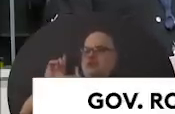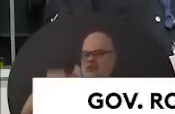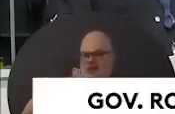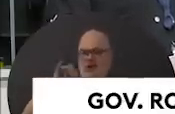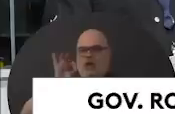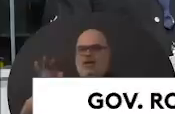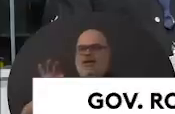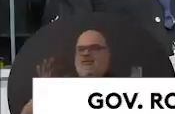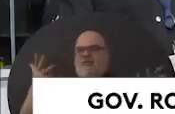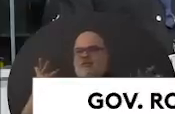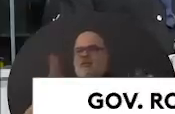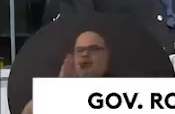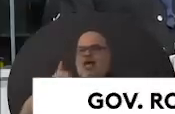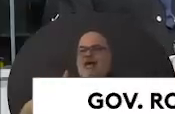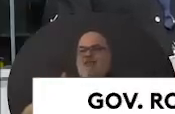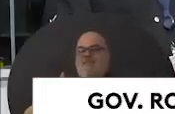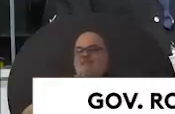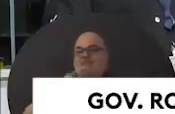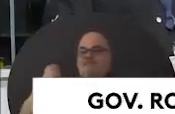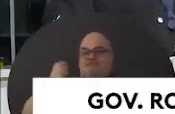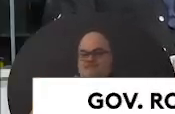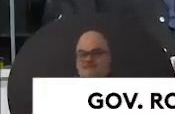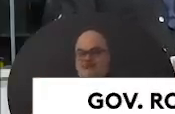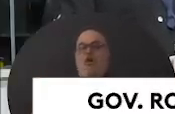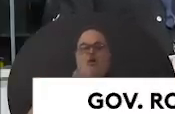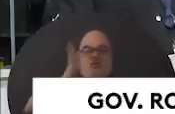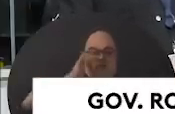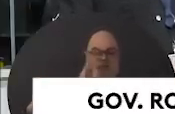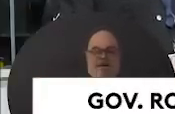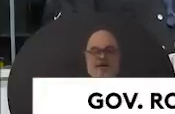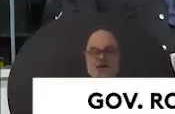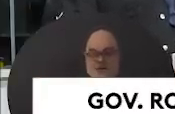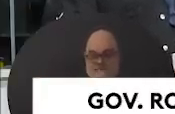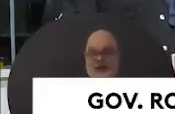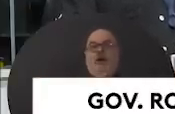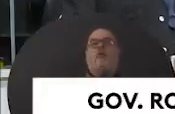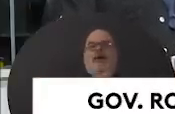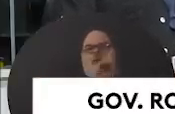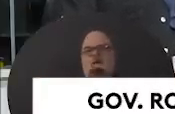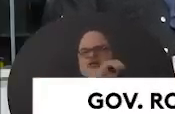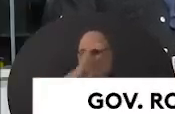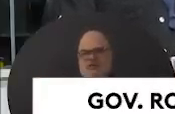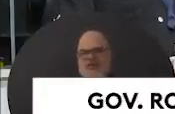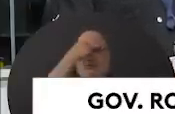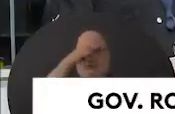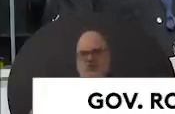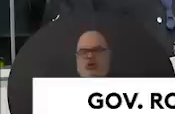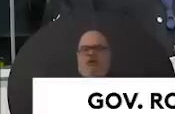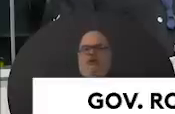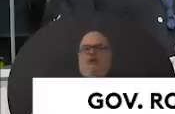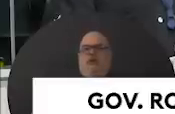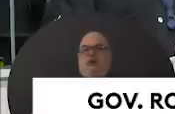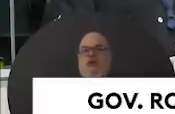significant impact. And that was instrumental in Michael because we got 100% reimbursement for 45 days, and then we got 90% for